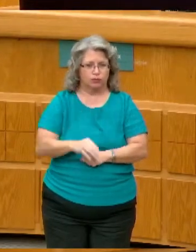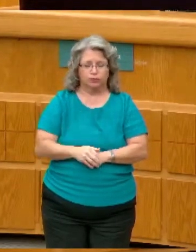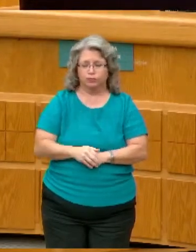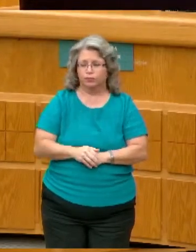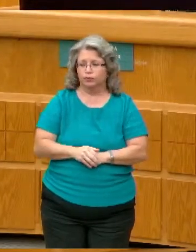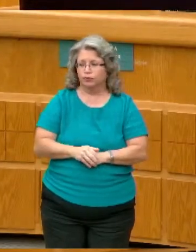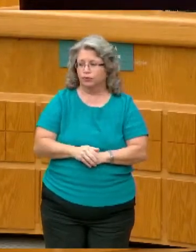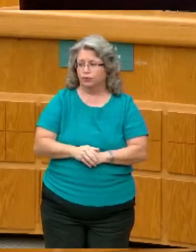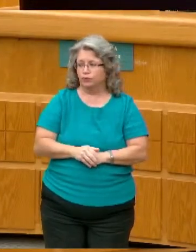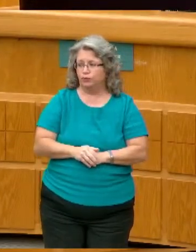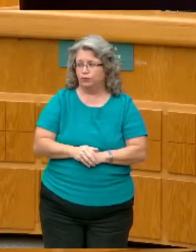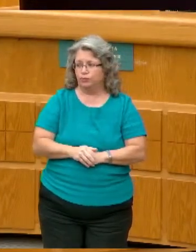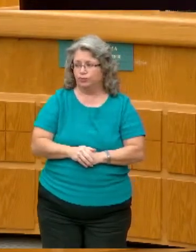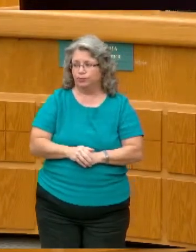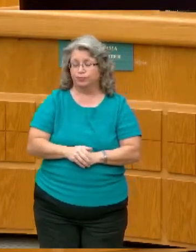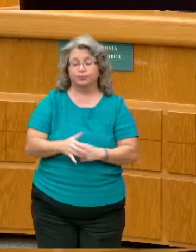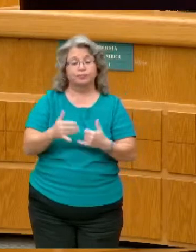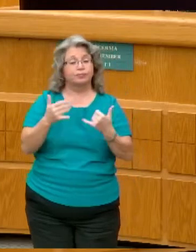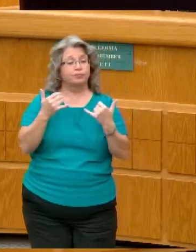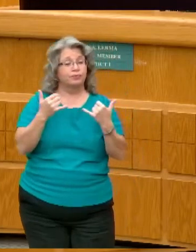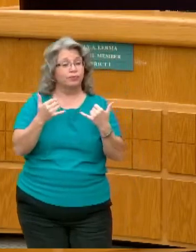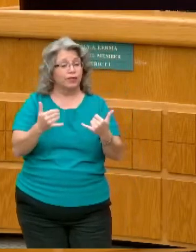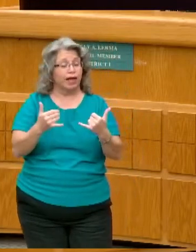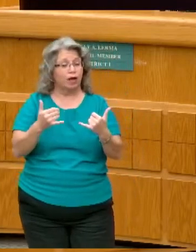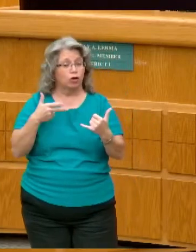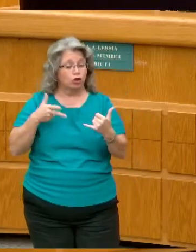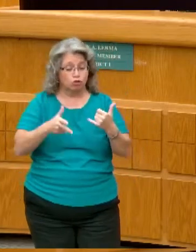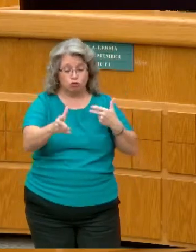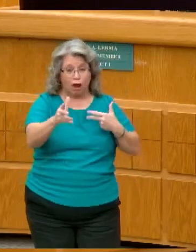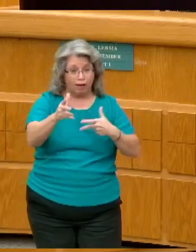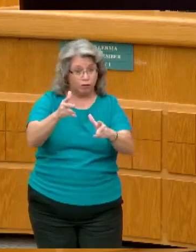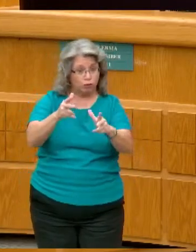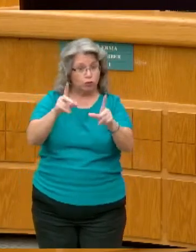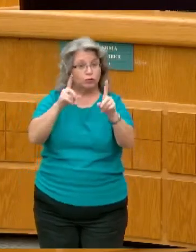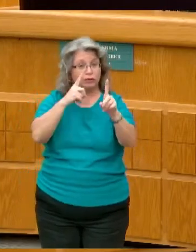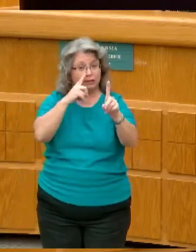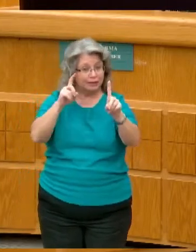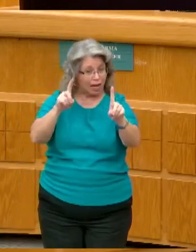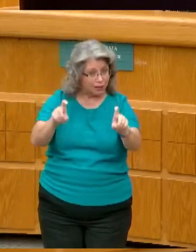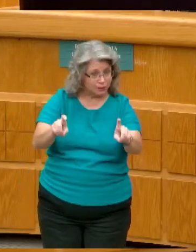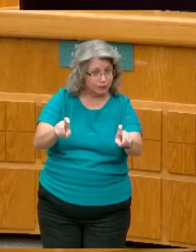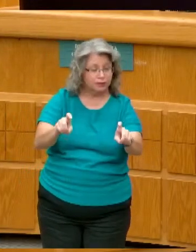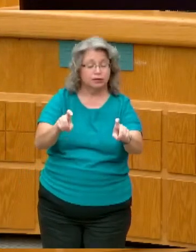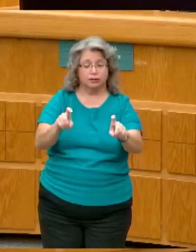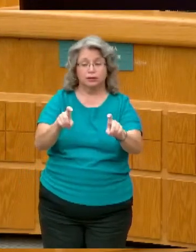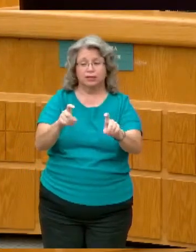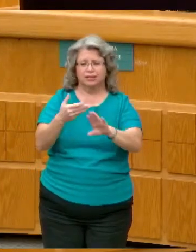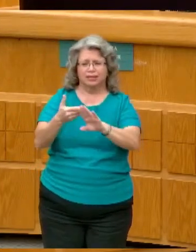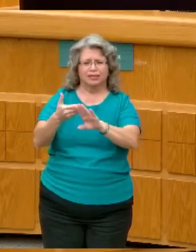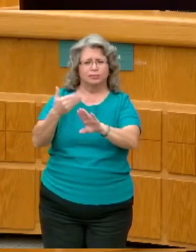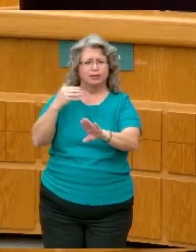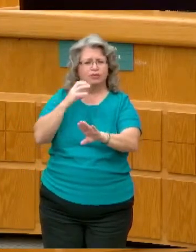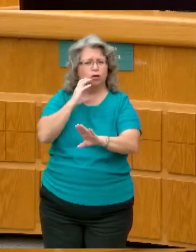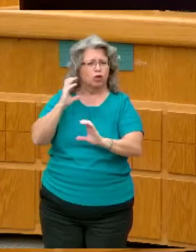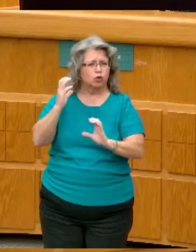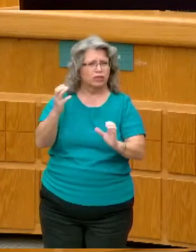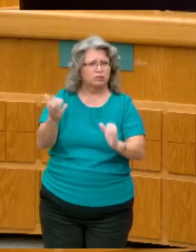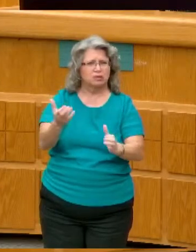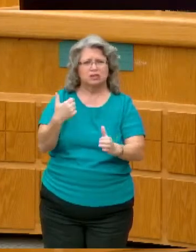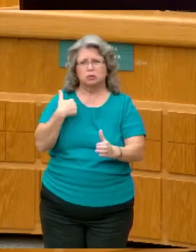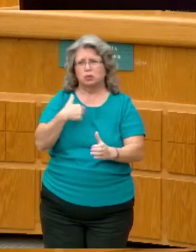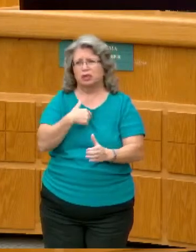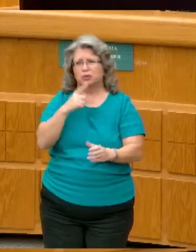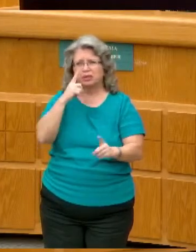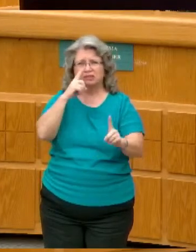So for our drive-through testing, we were at one time, back before the Christmas holidays, we were seeing